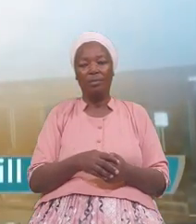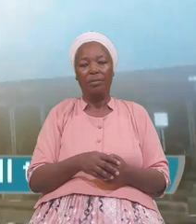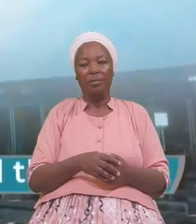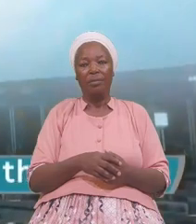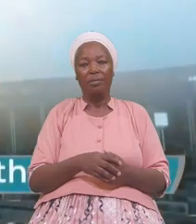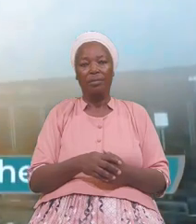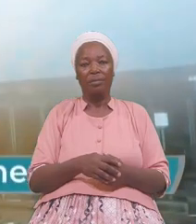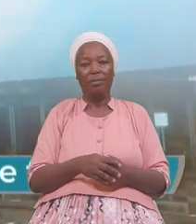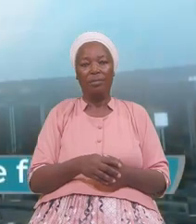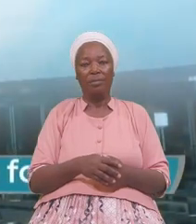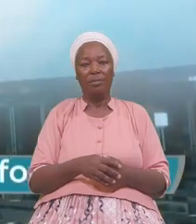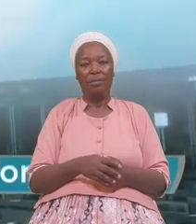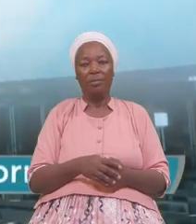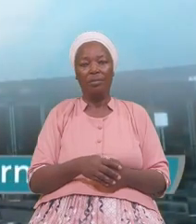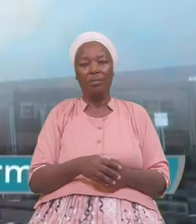If you have a